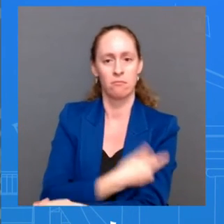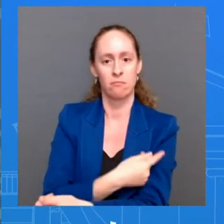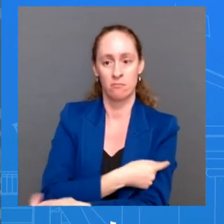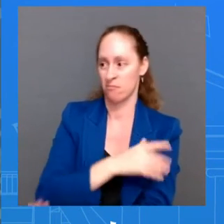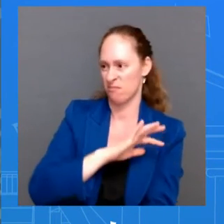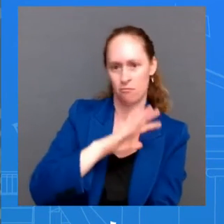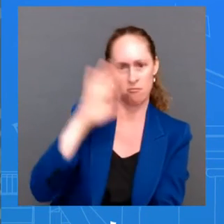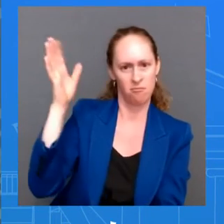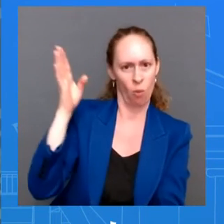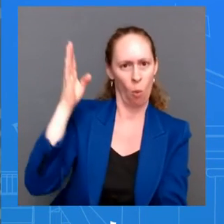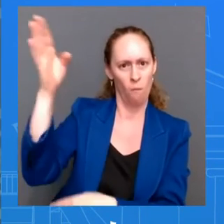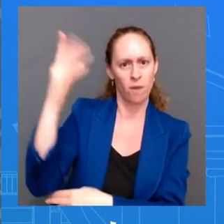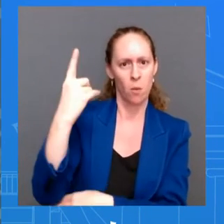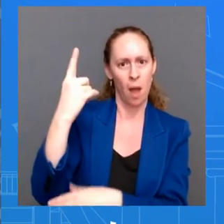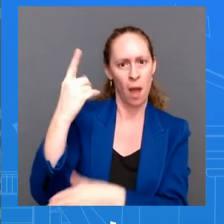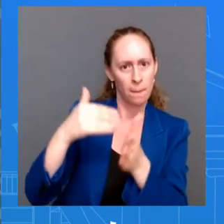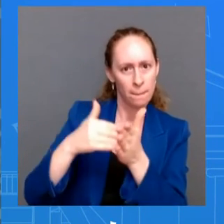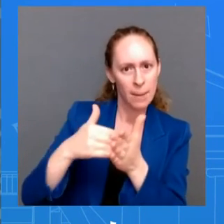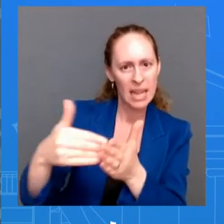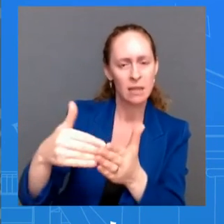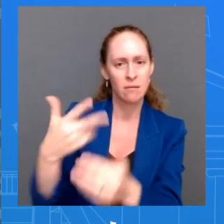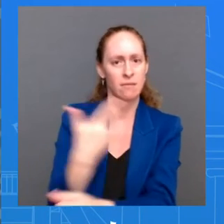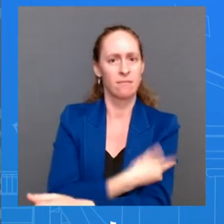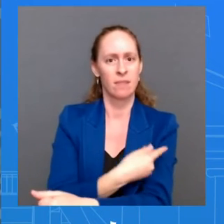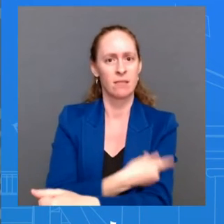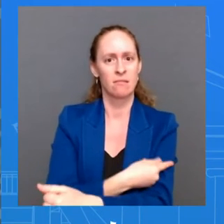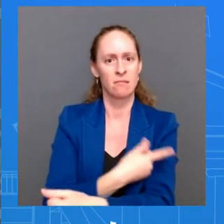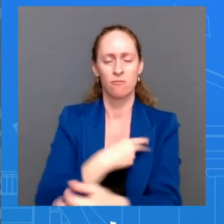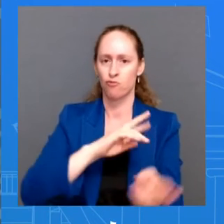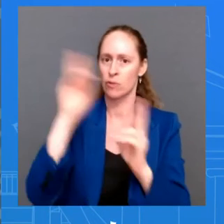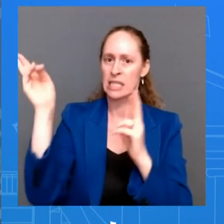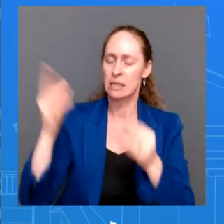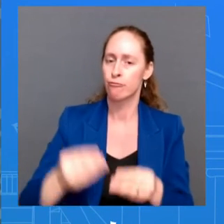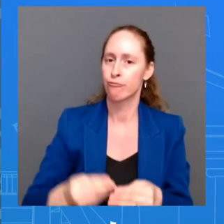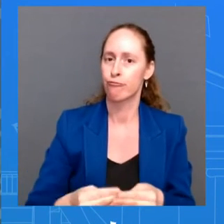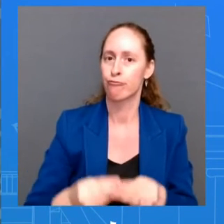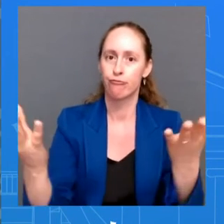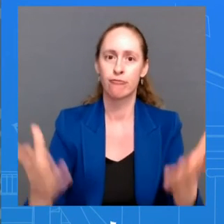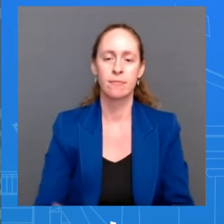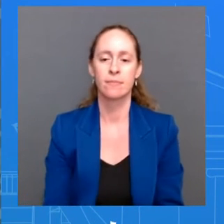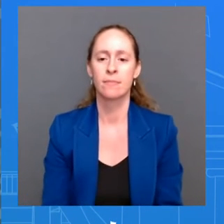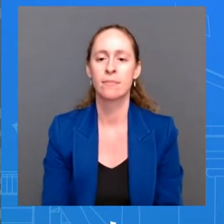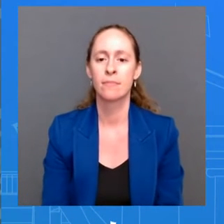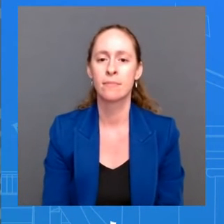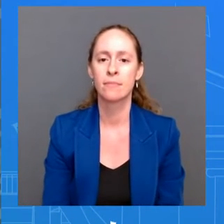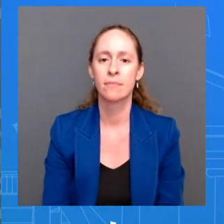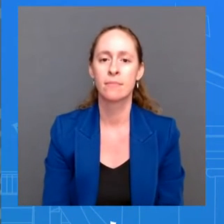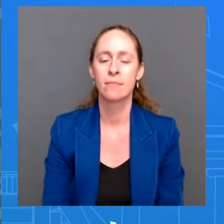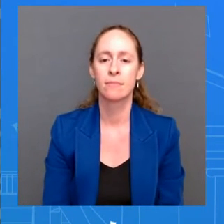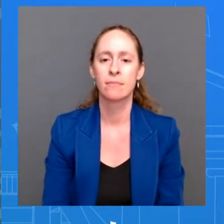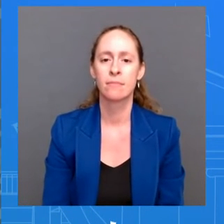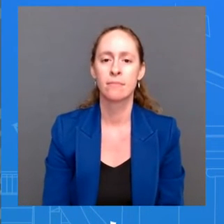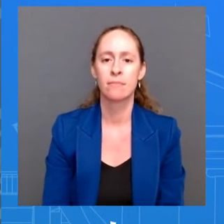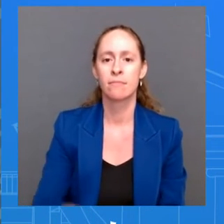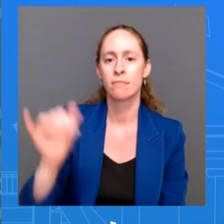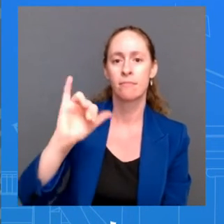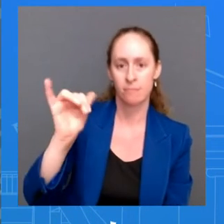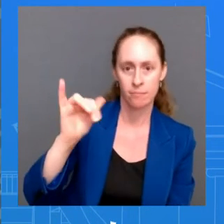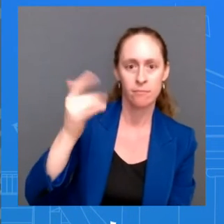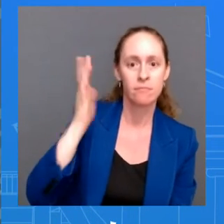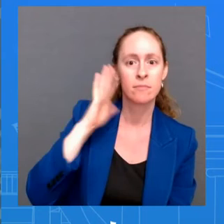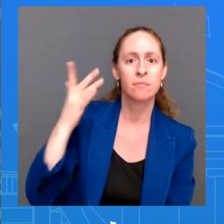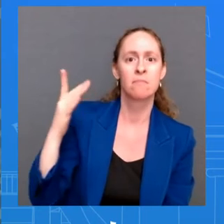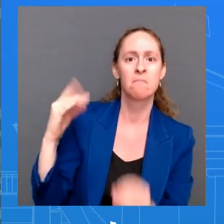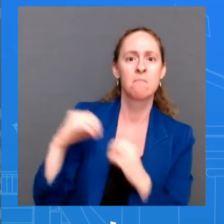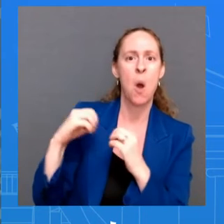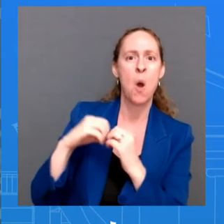doses. And then we also asked for 5 million after that. So we are doing everything that we can, working